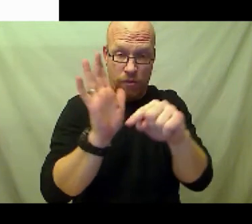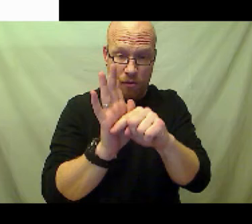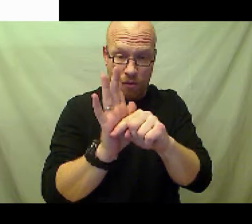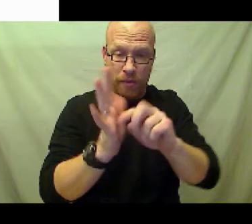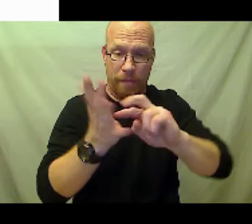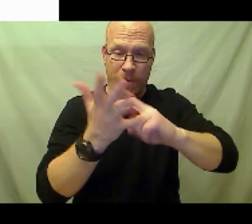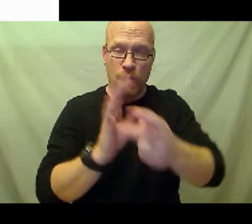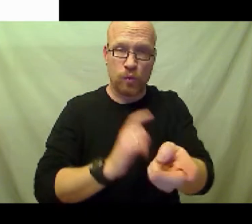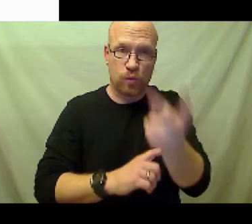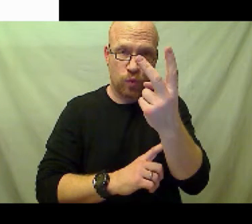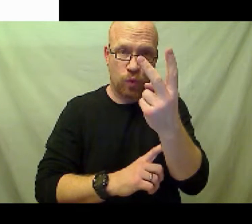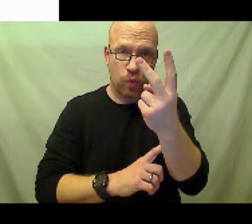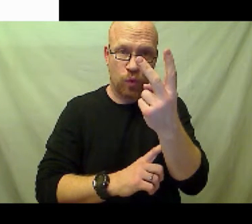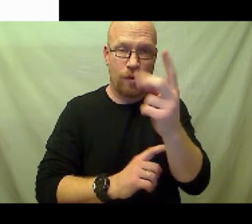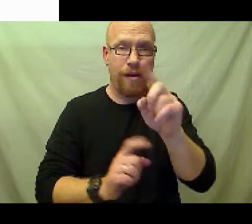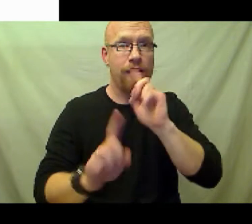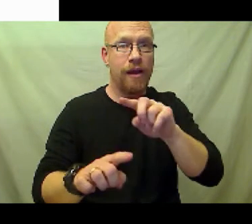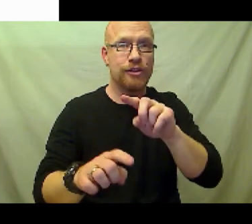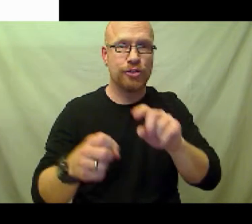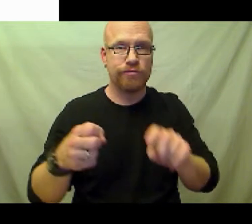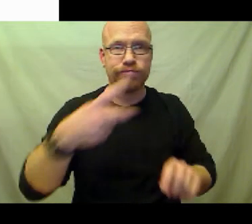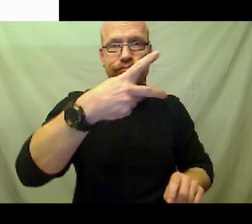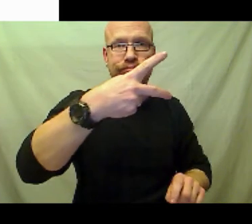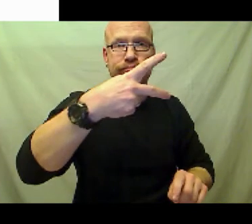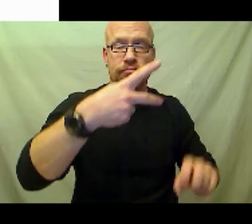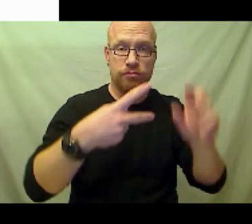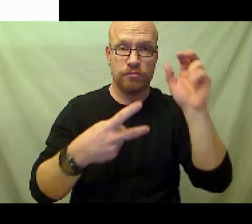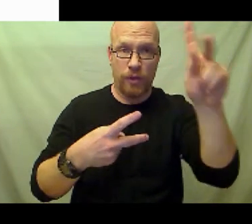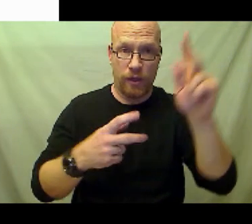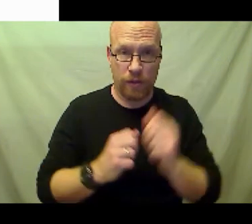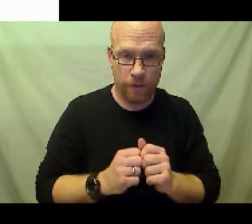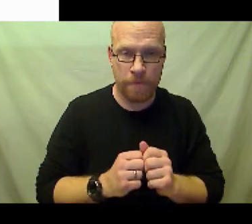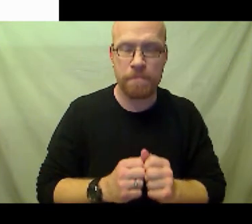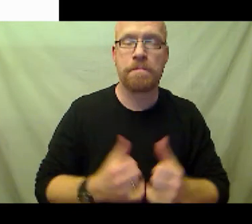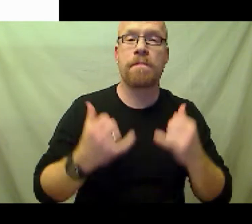2. Remember, we have two answers now.